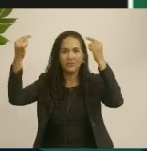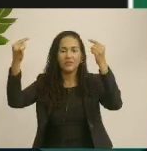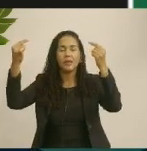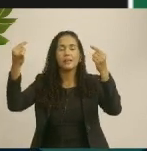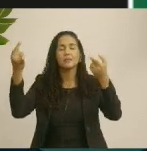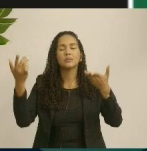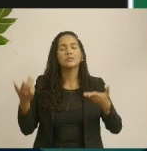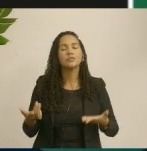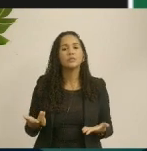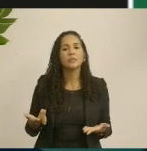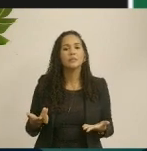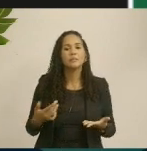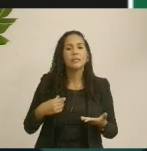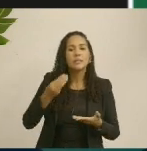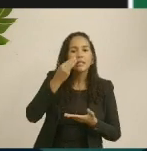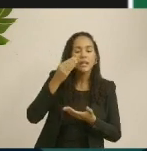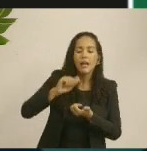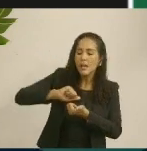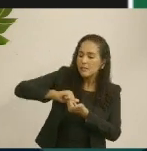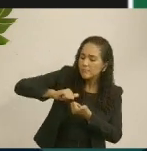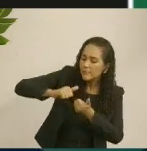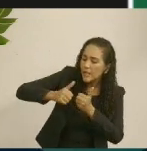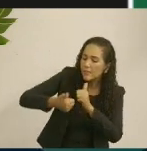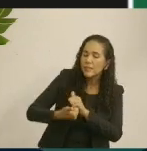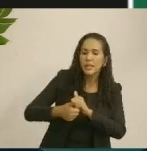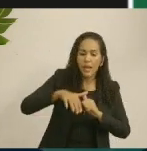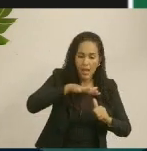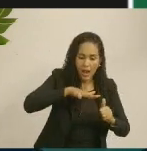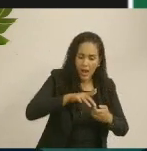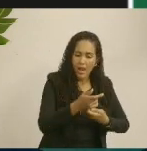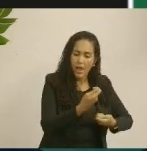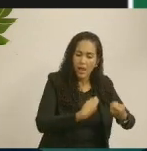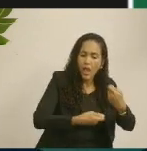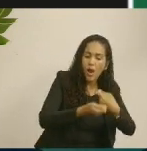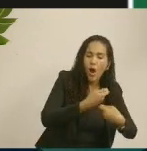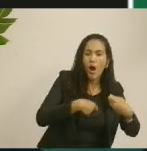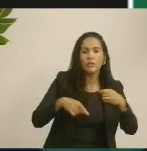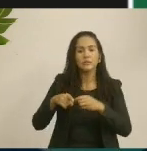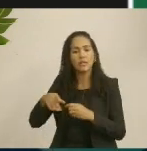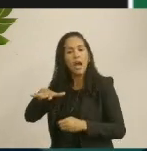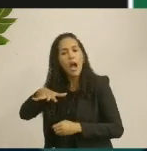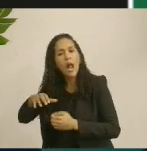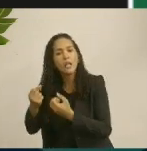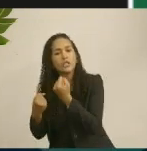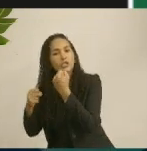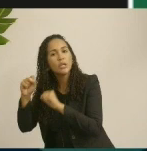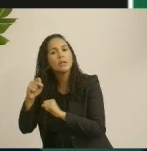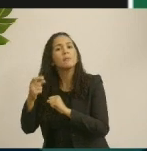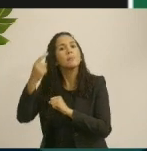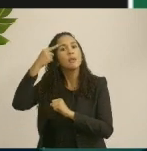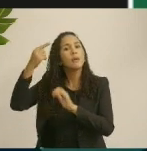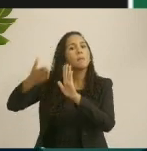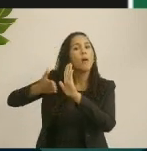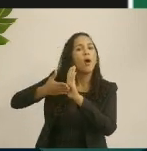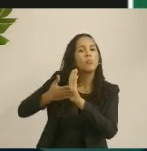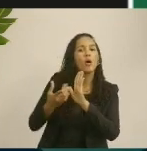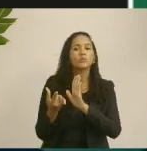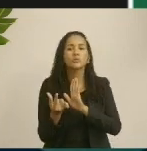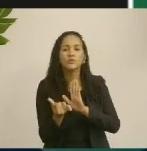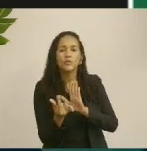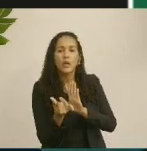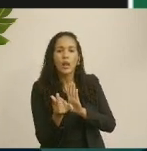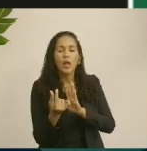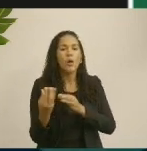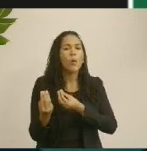adapt. Talking about, you know, the value propositions of how do you move through the valleys of